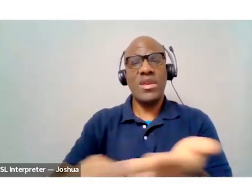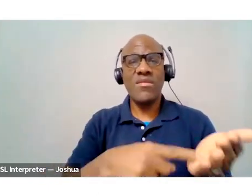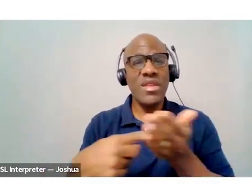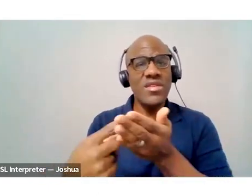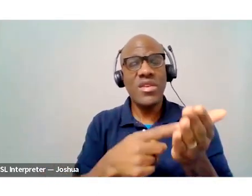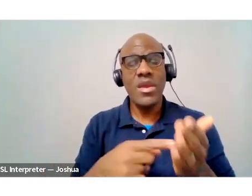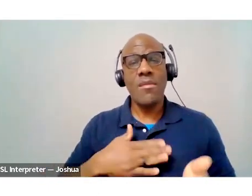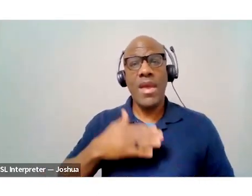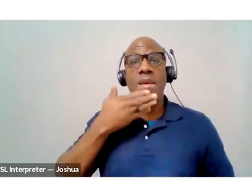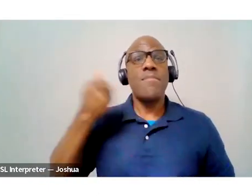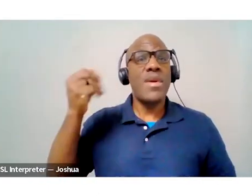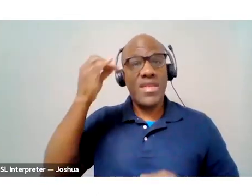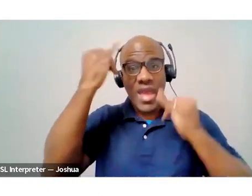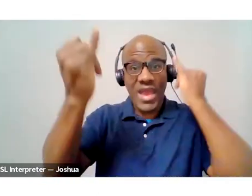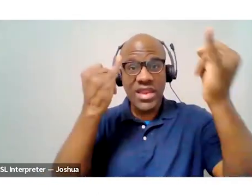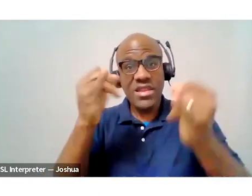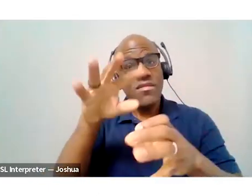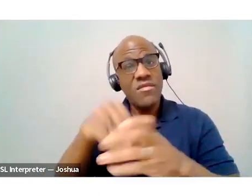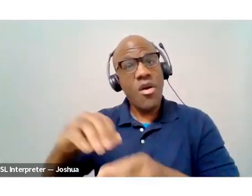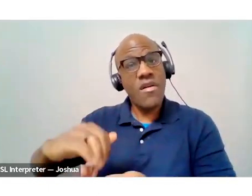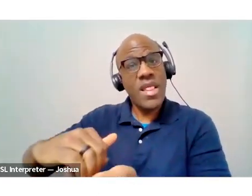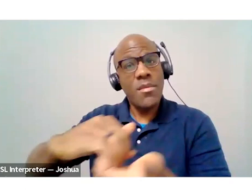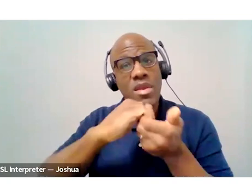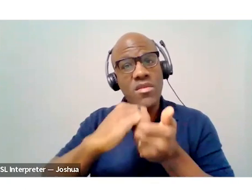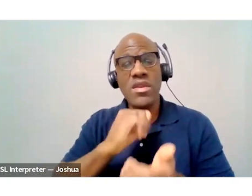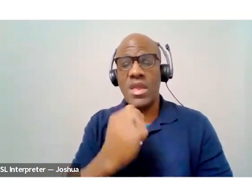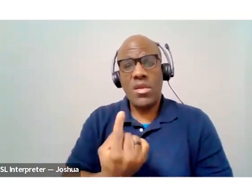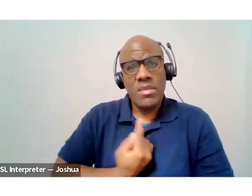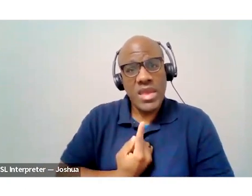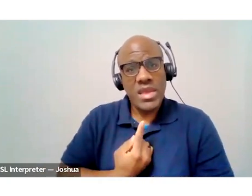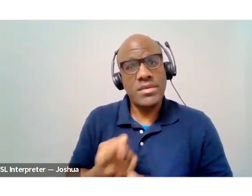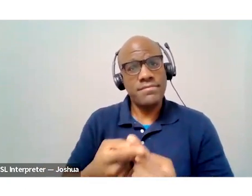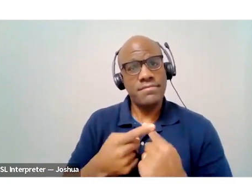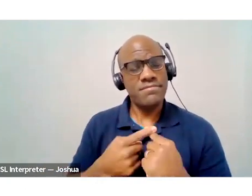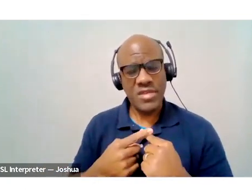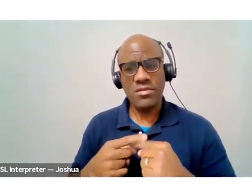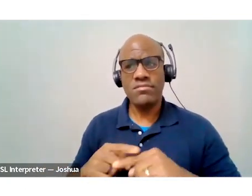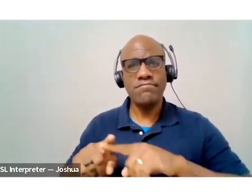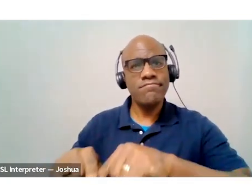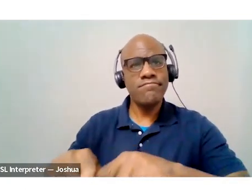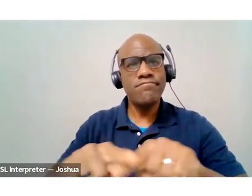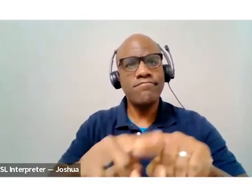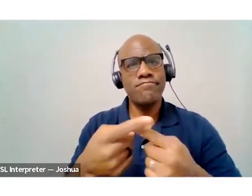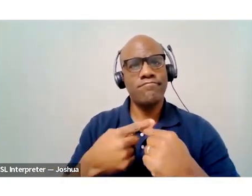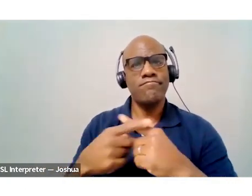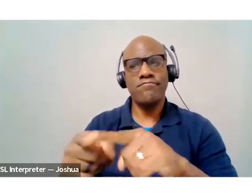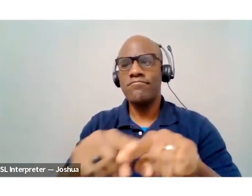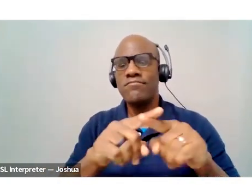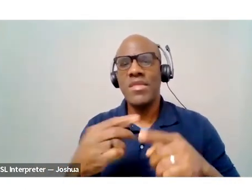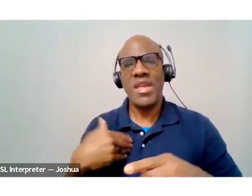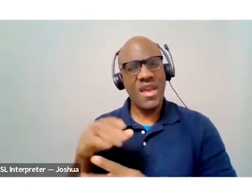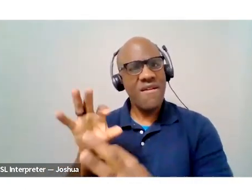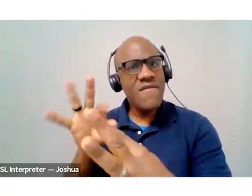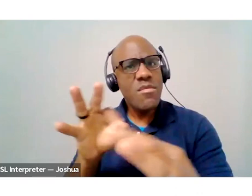through collaboration, but they're when there's feedback, things are offered back and forth in the process